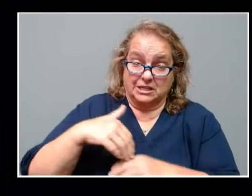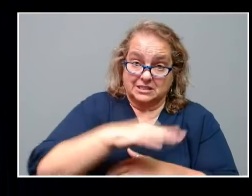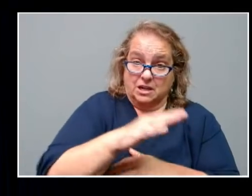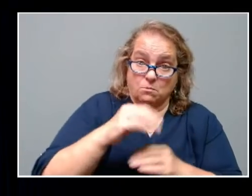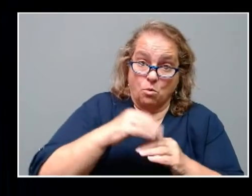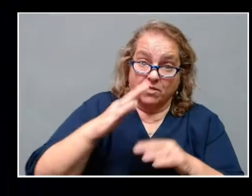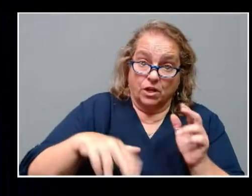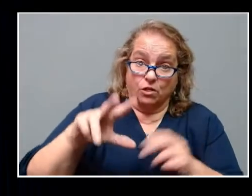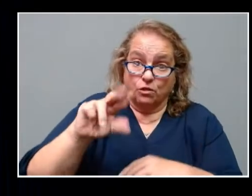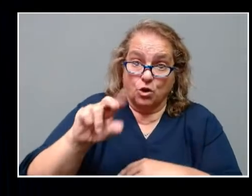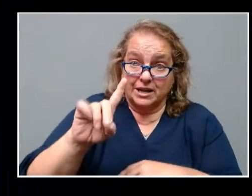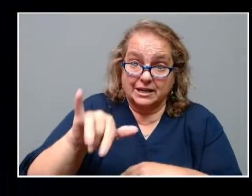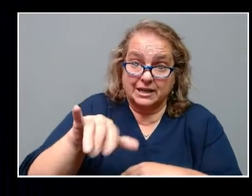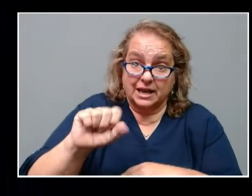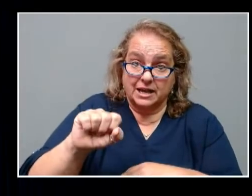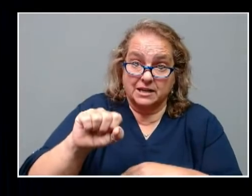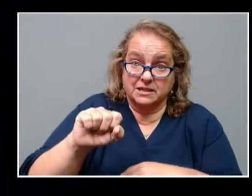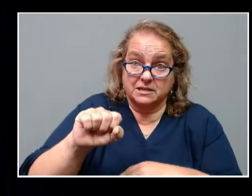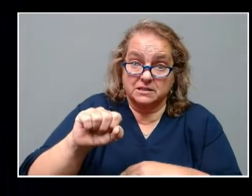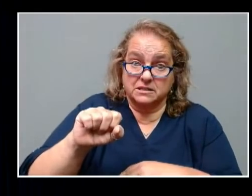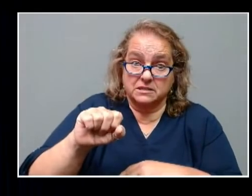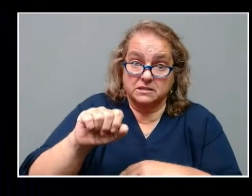afoul of the General Assembly